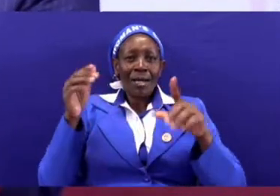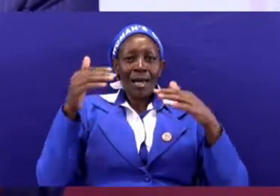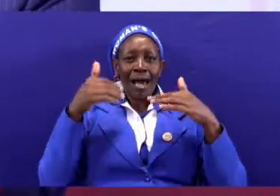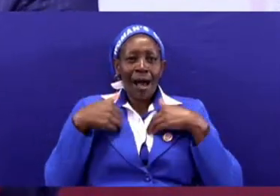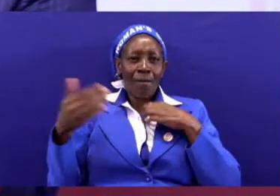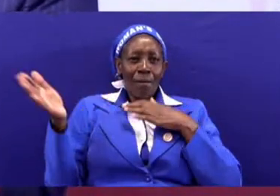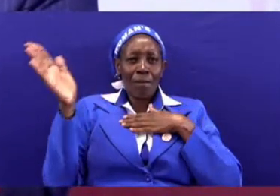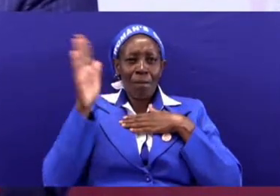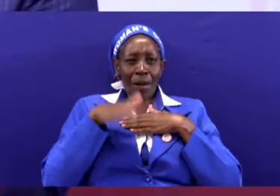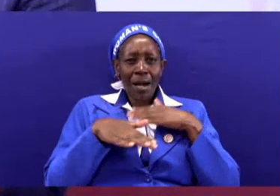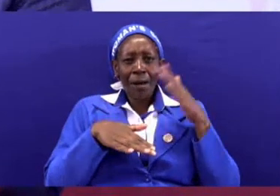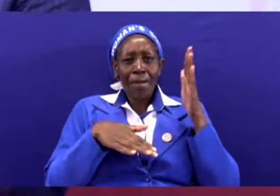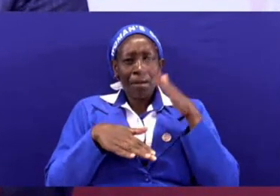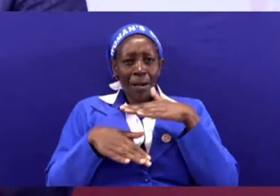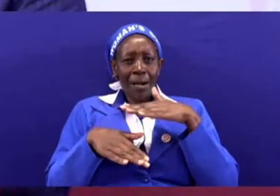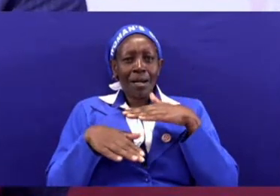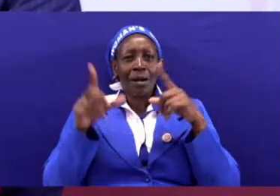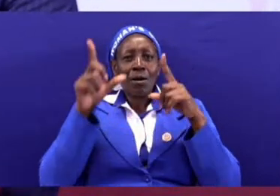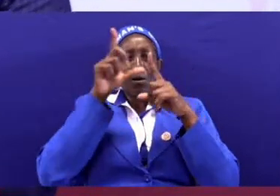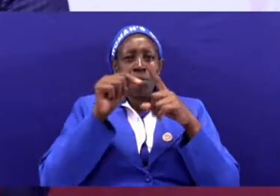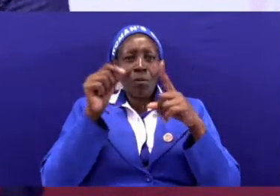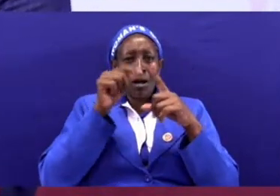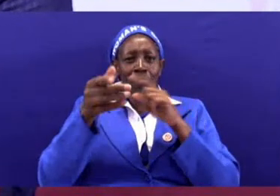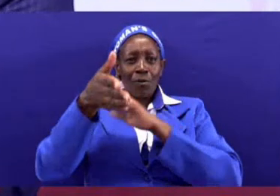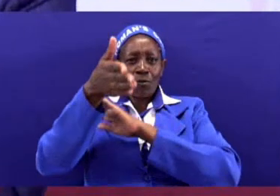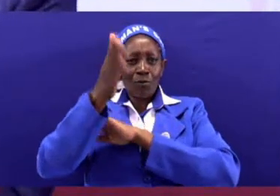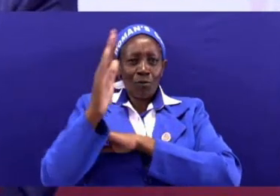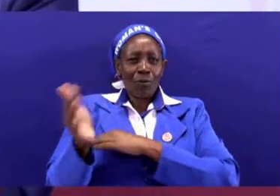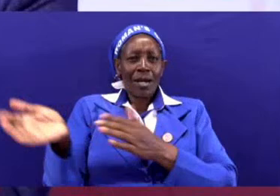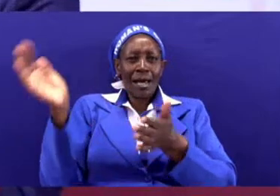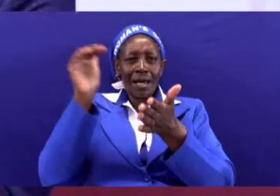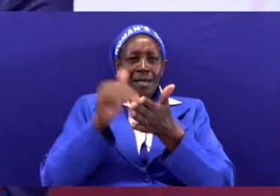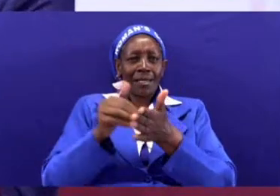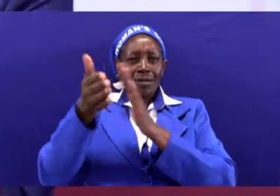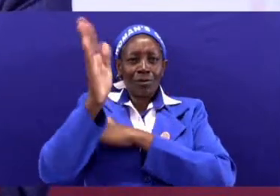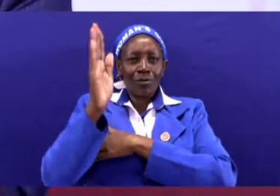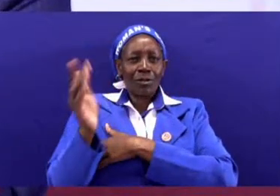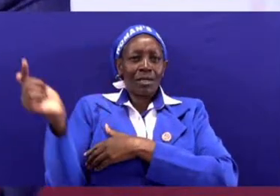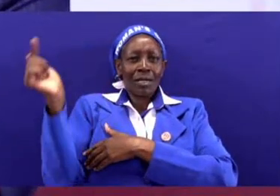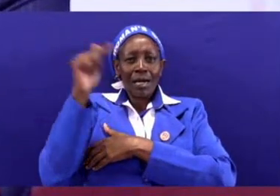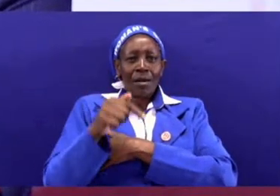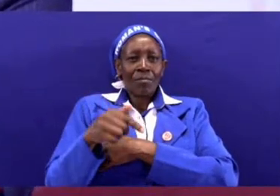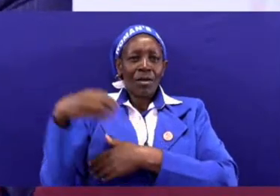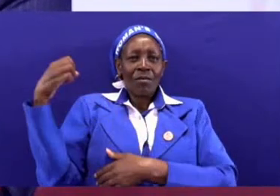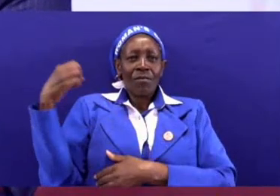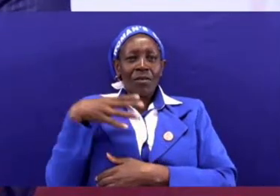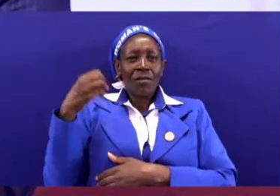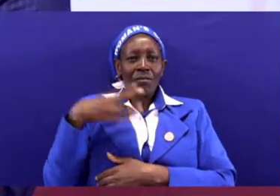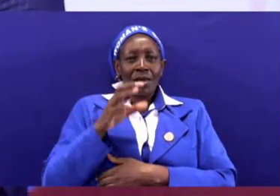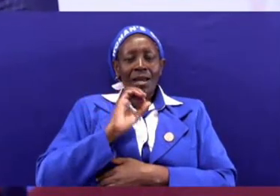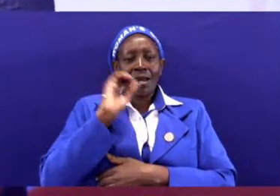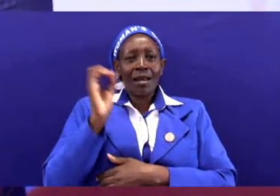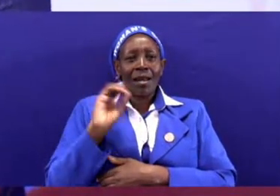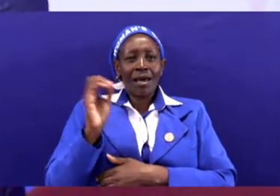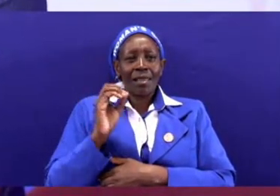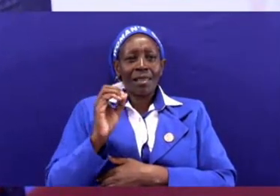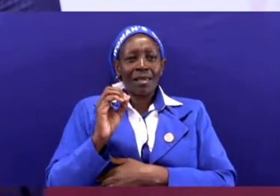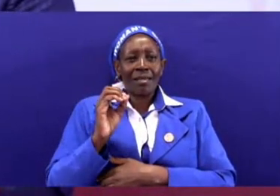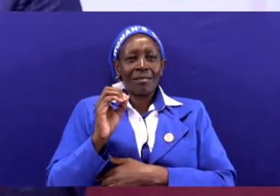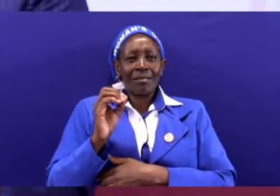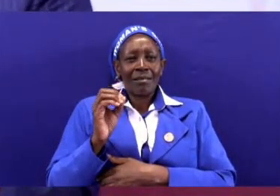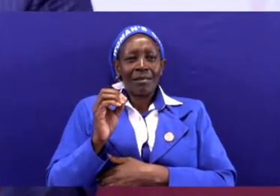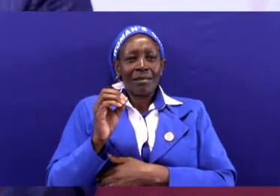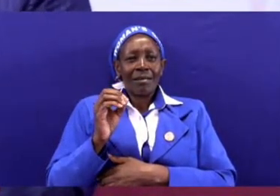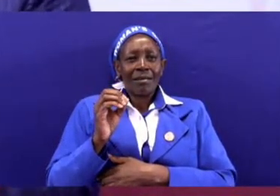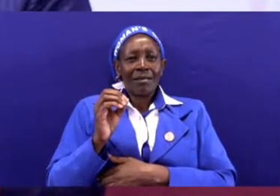to, the word of God. And so Joshua, time and again, God is coming and reminding him, do not be afraid. Do not depart from the